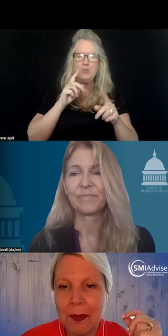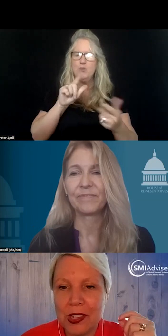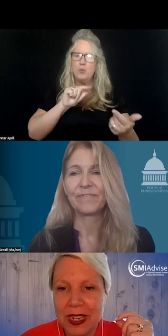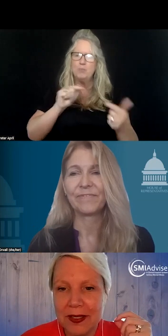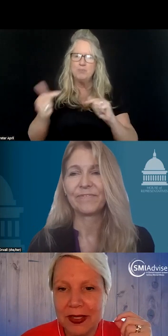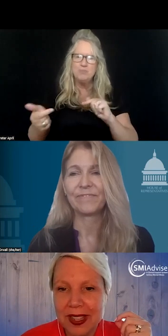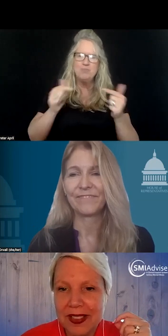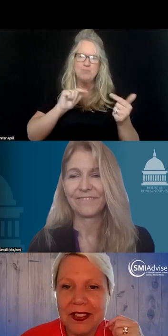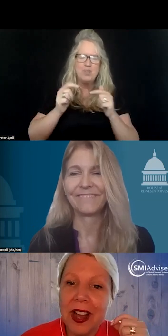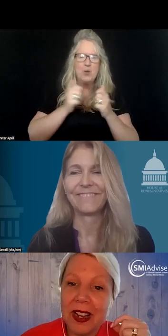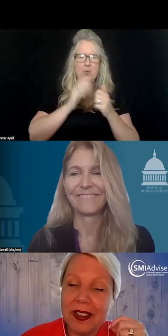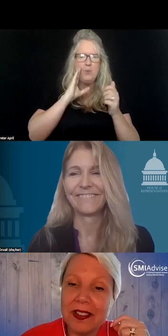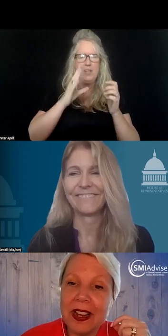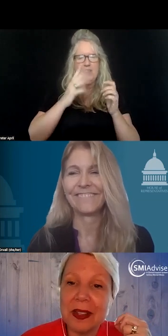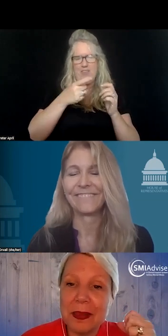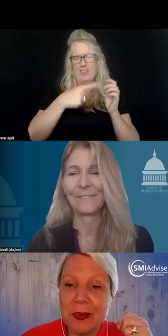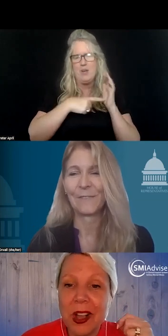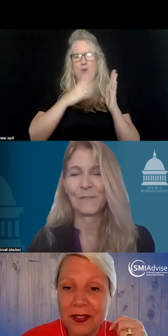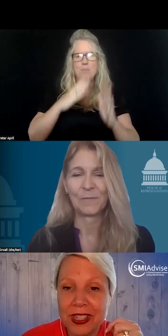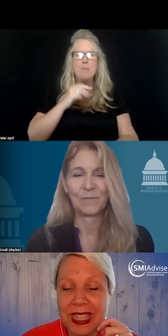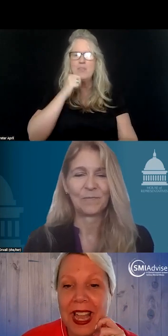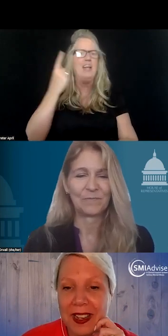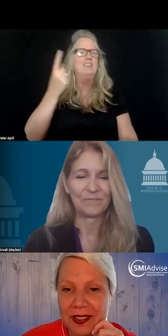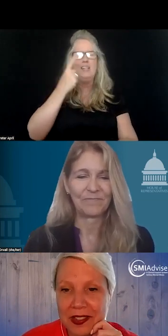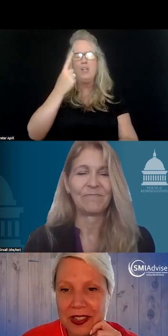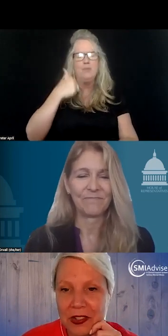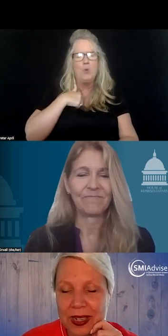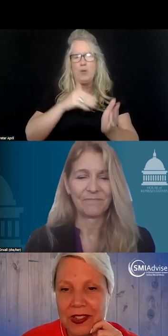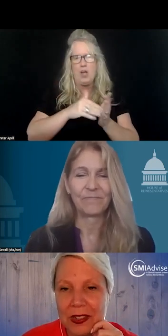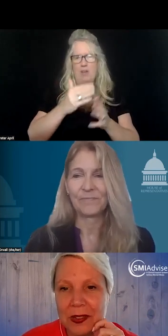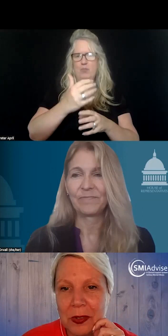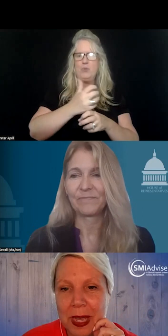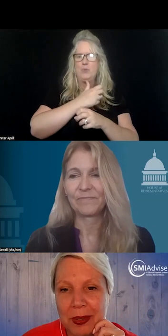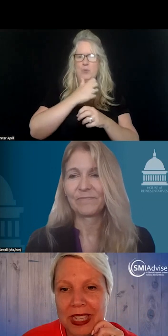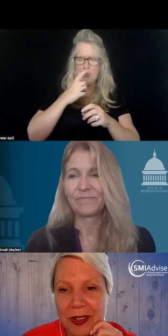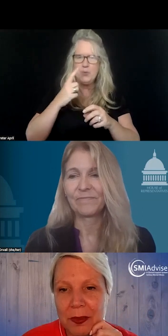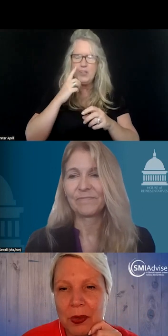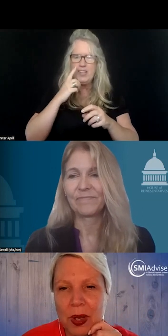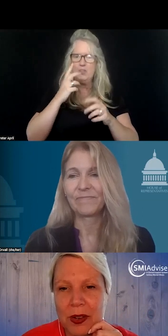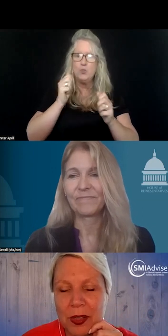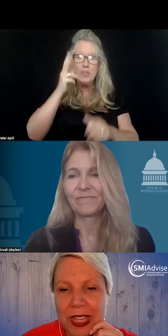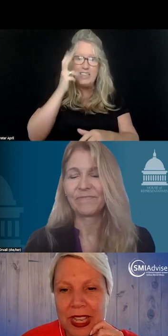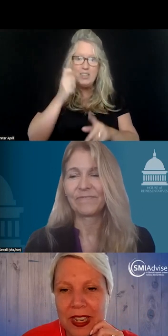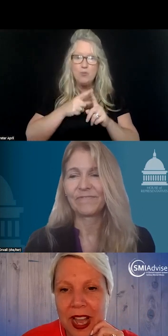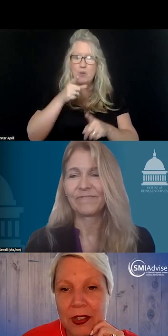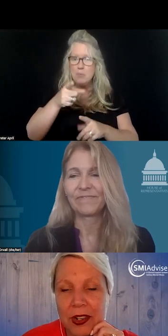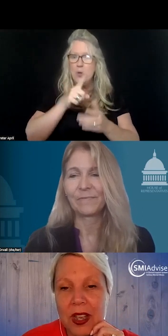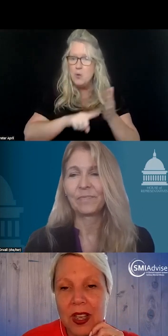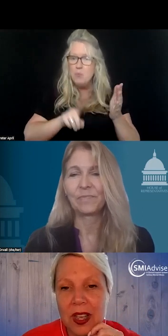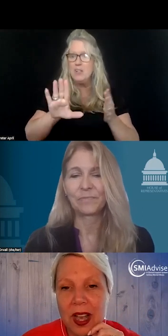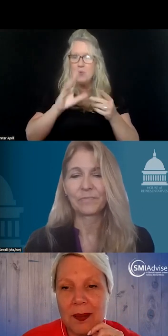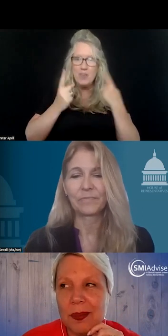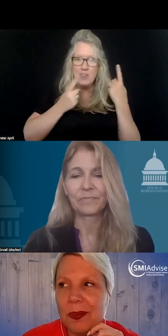with the representative. That's not something we often get as constituents, to be able to hear from you and what you're thinking and how